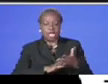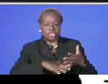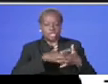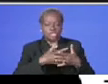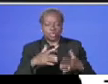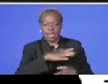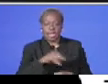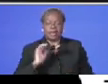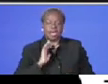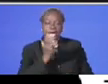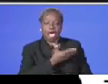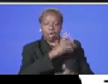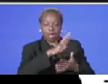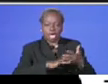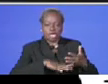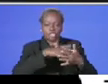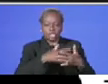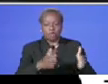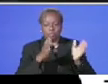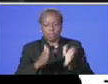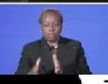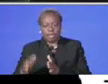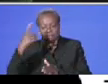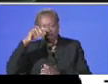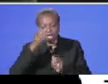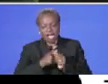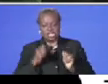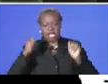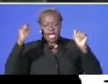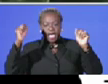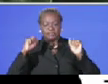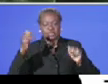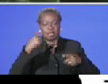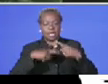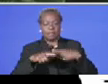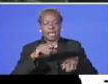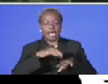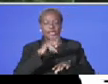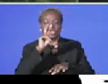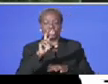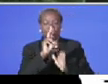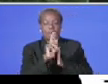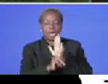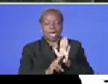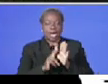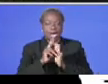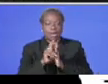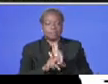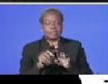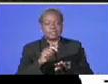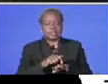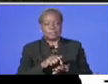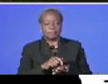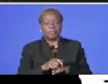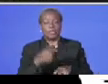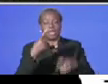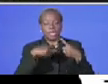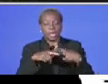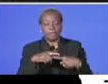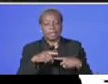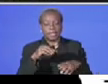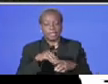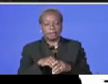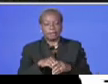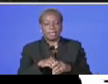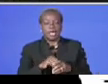and prepare for each one of these athletes to come in at a two-hour interval. So you're allowed to come into the stadium